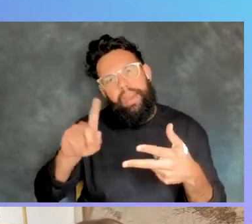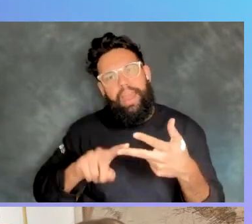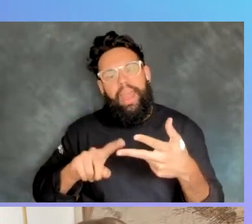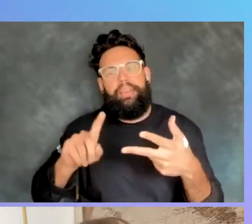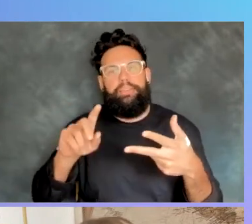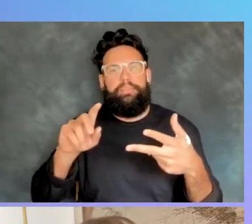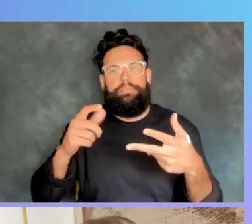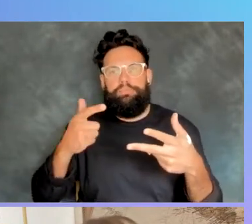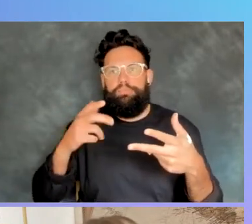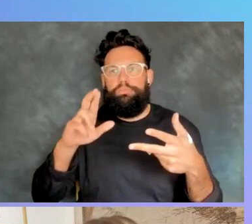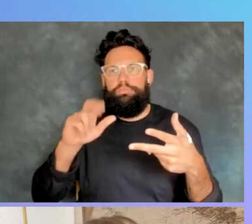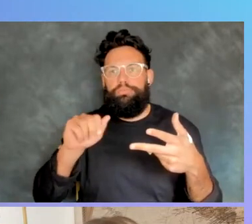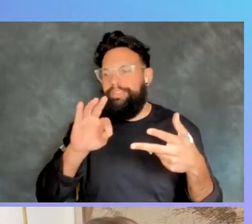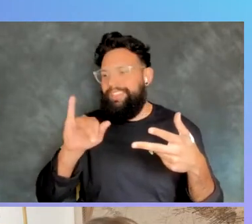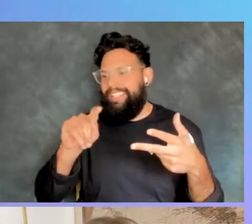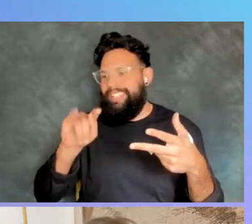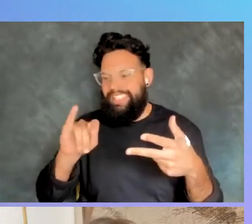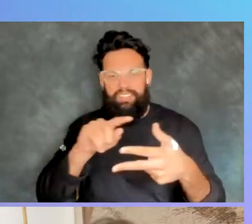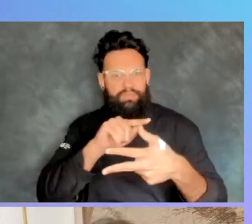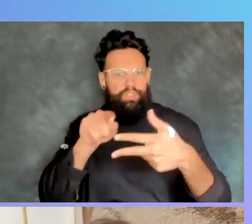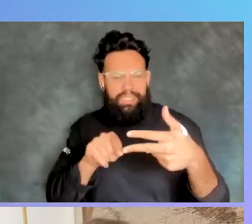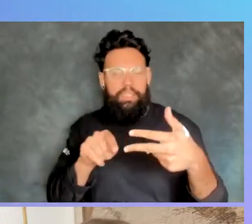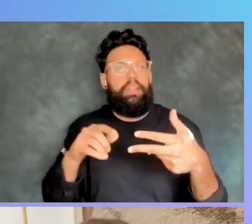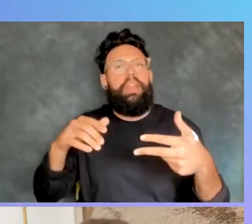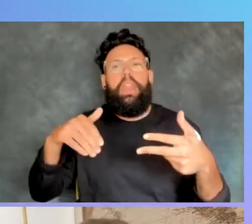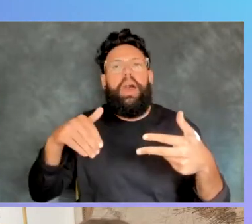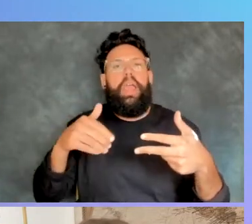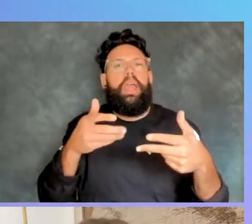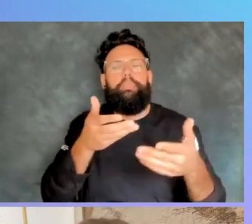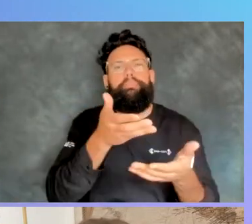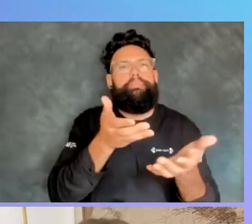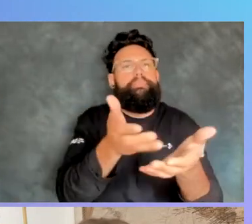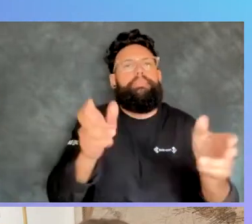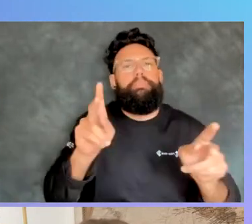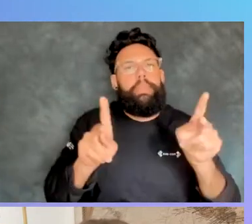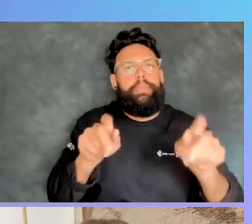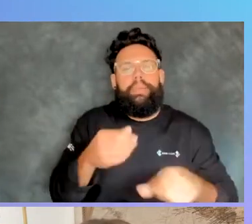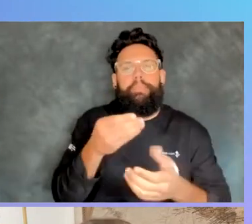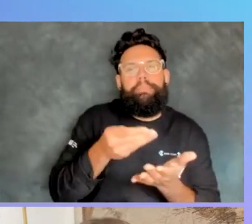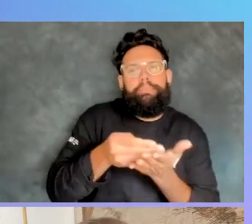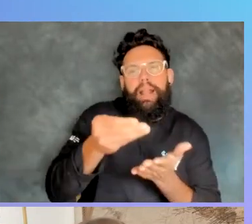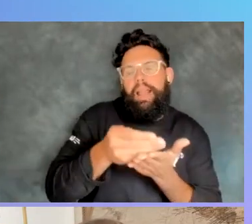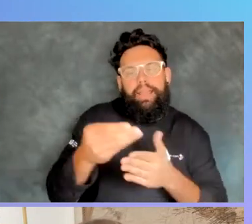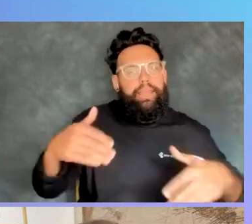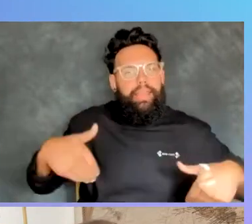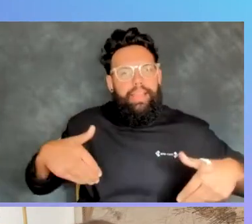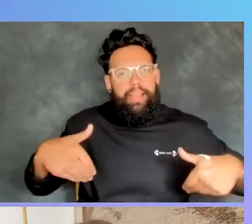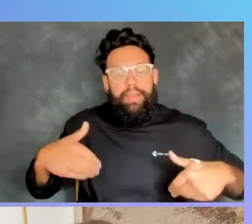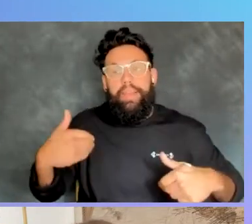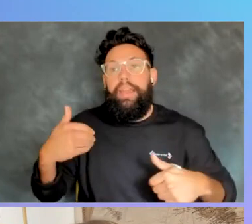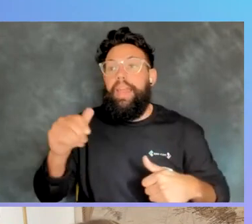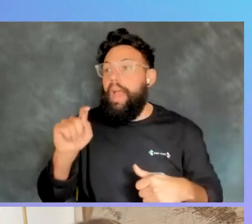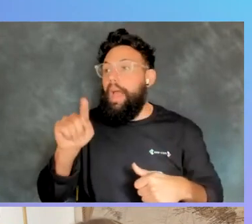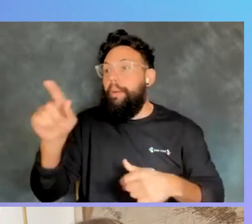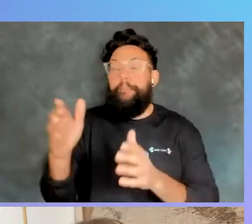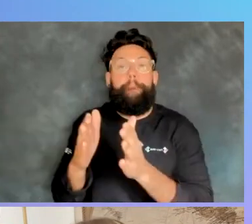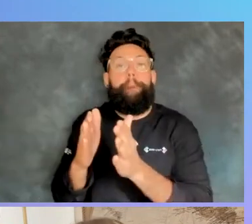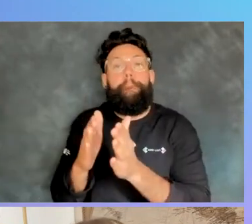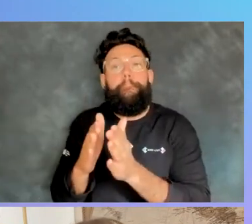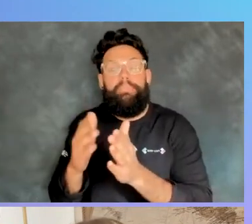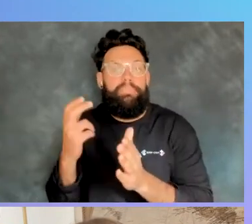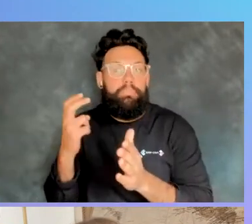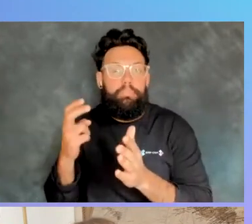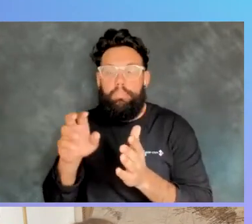in consumer markets just yet. And at the Andrew High School Braille and Talking Book Library, we identified 3 things that really